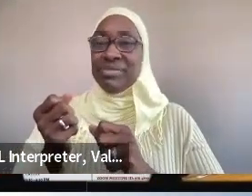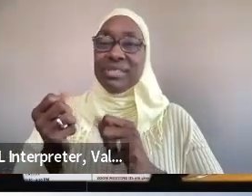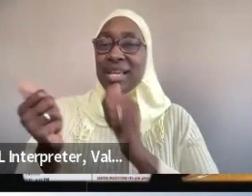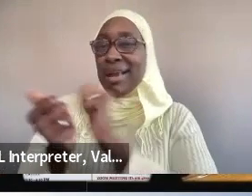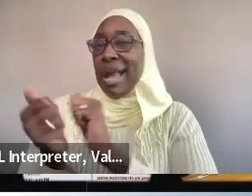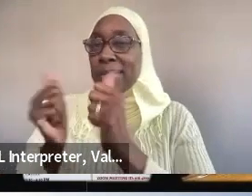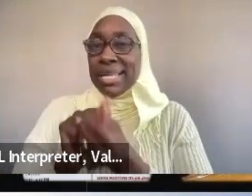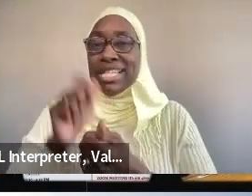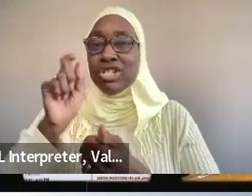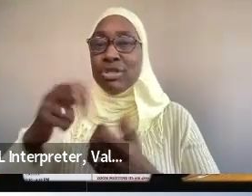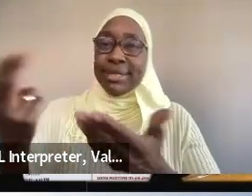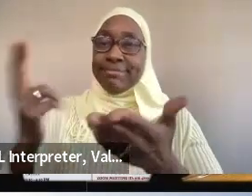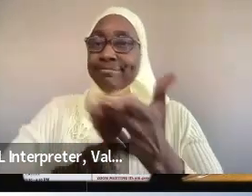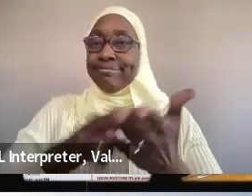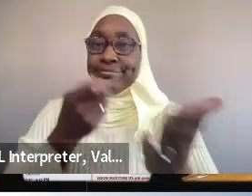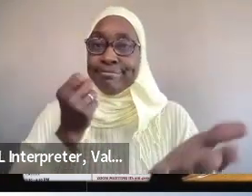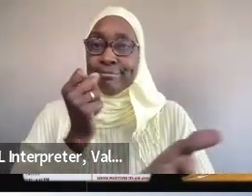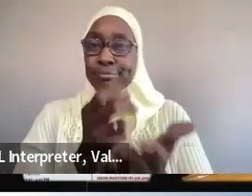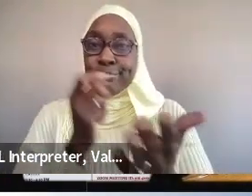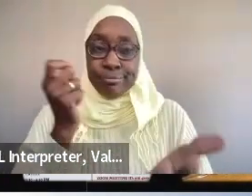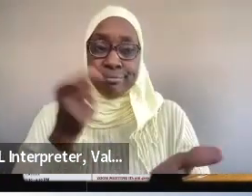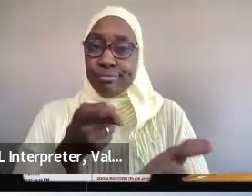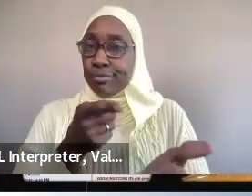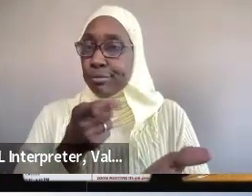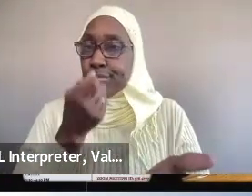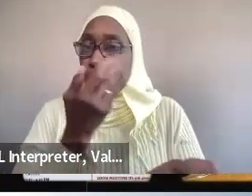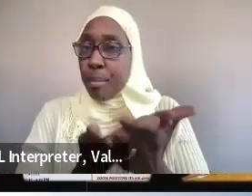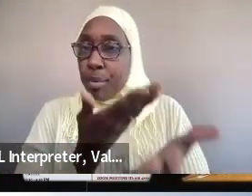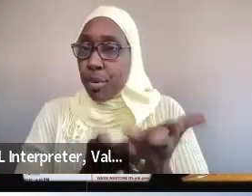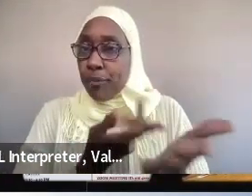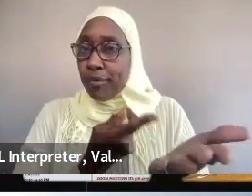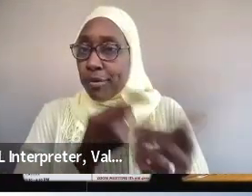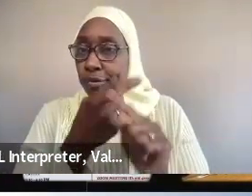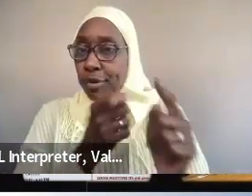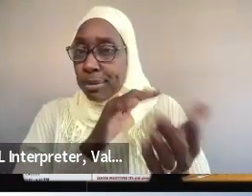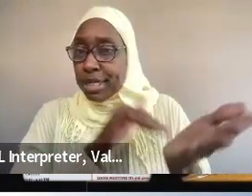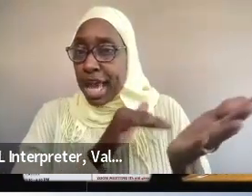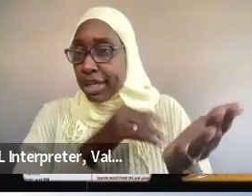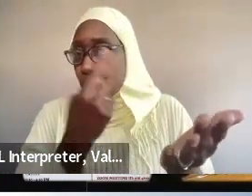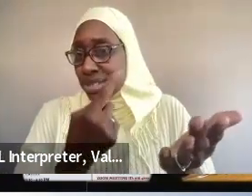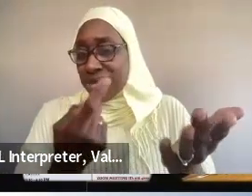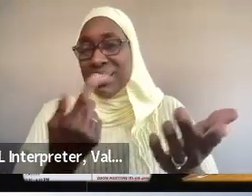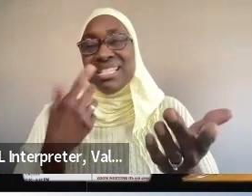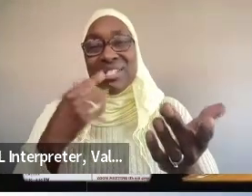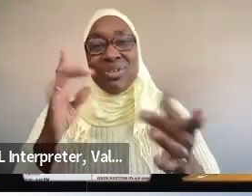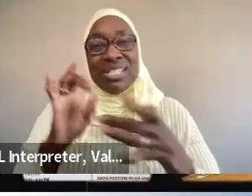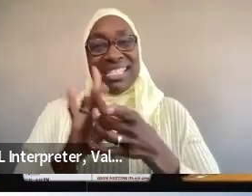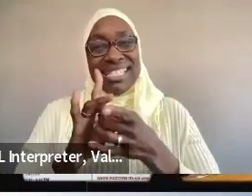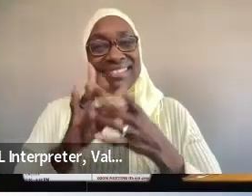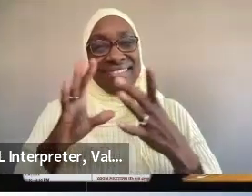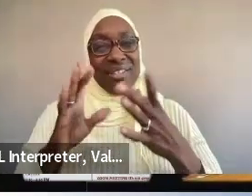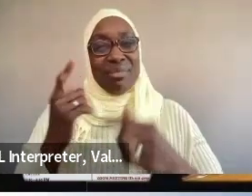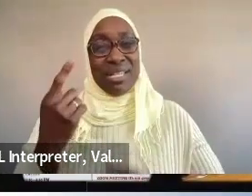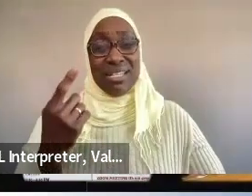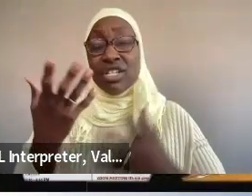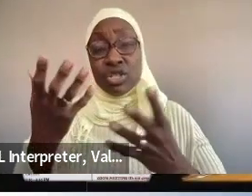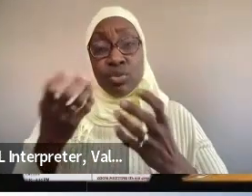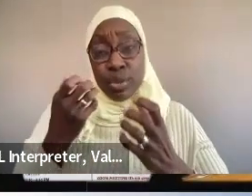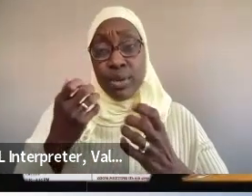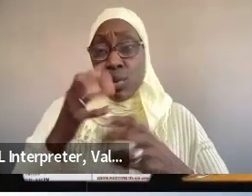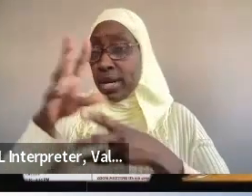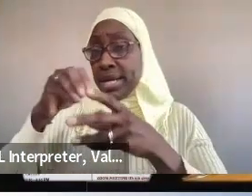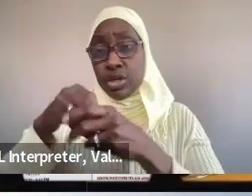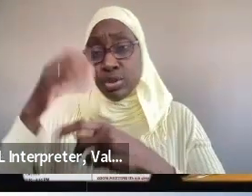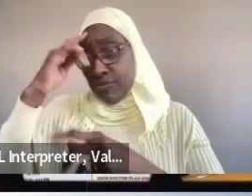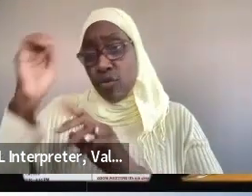all students. And so I think that's why originally, like, there was kind of a disconnect, but now like we're kind of working together to try to